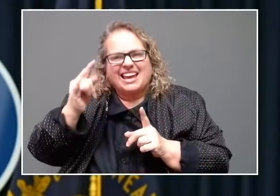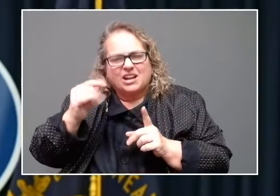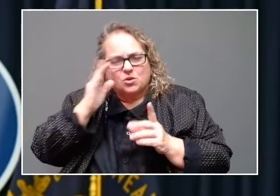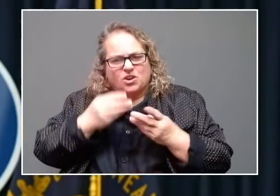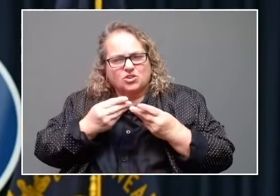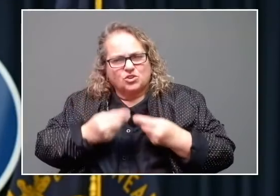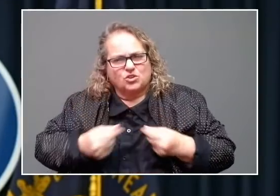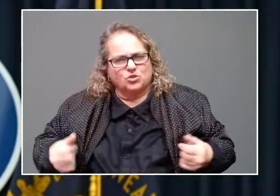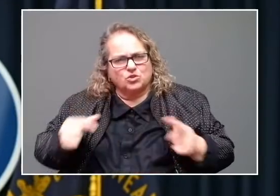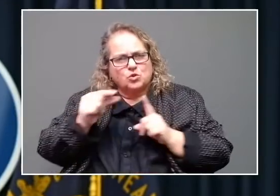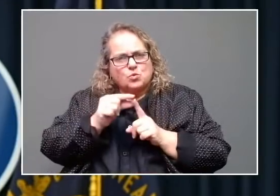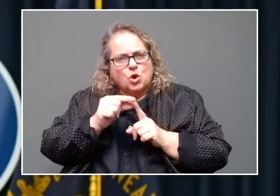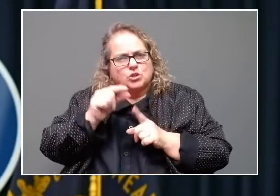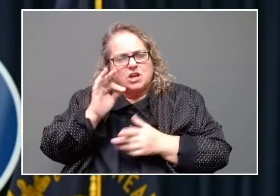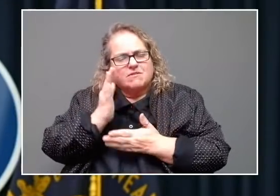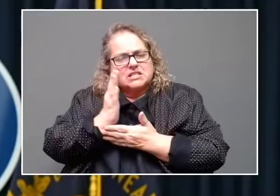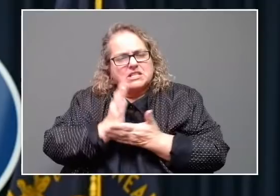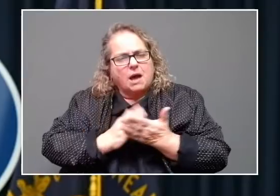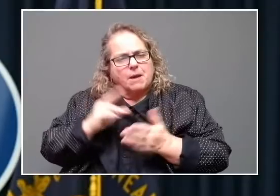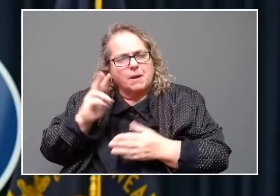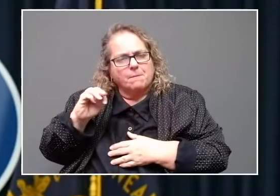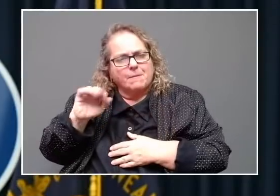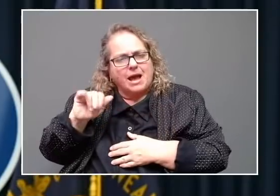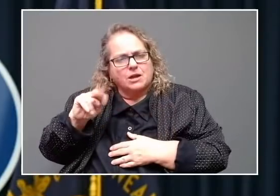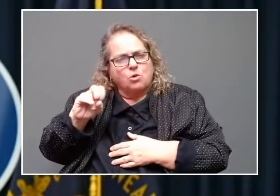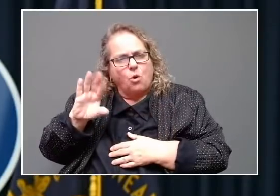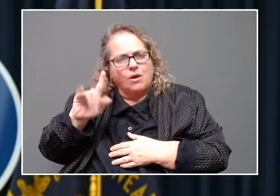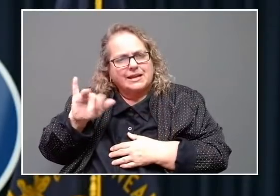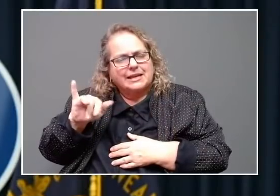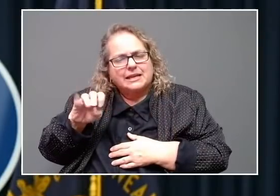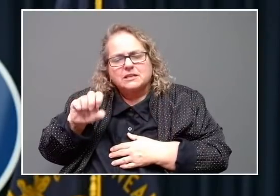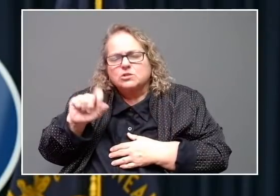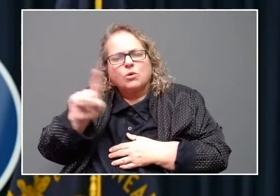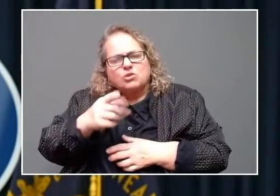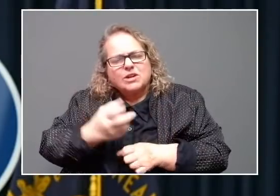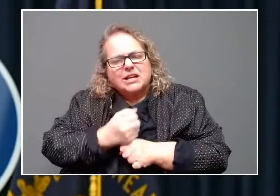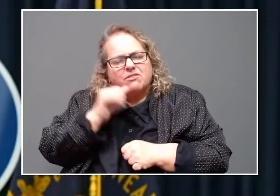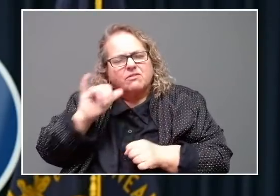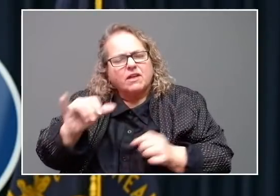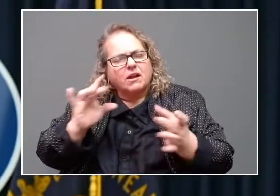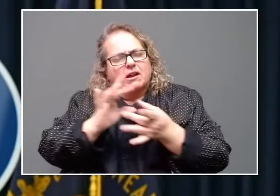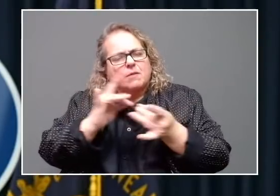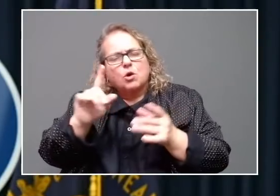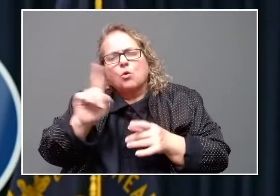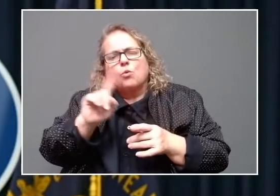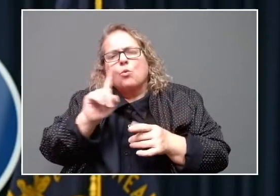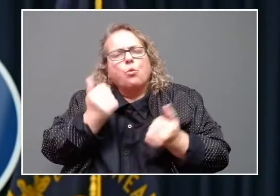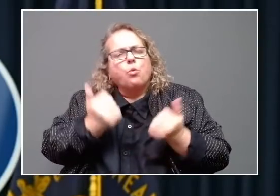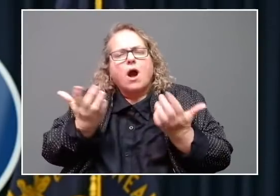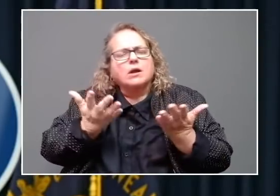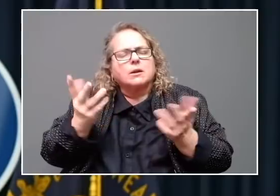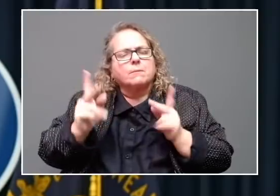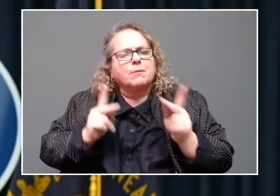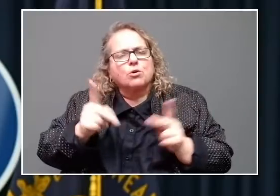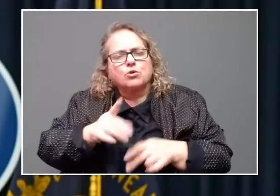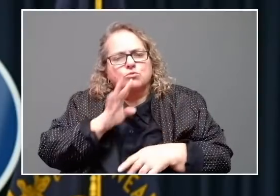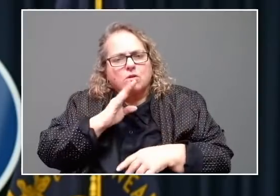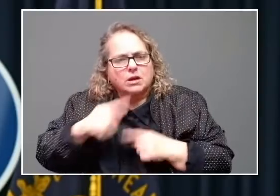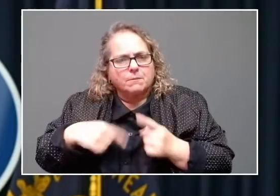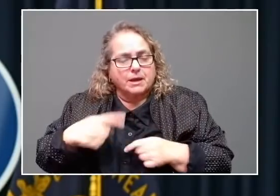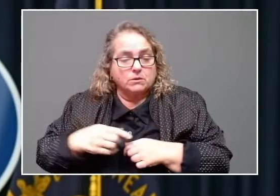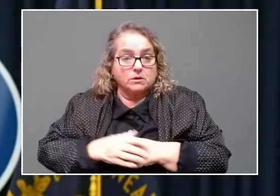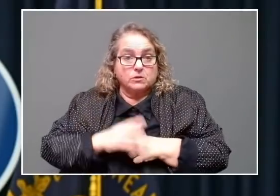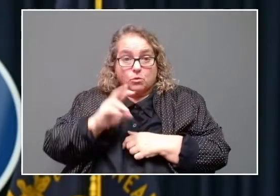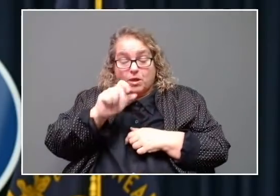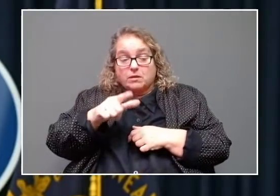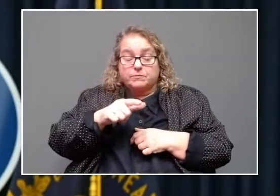go deeper into where you get that from and what people are we talking about here? What do you mean? Well, there have